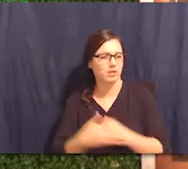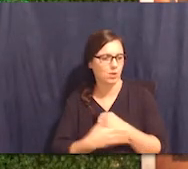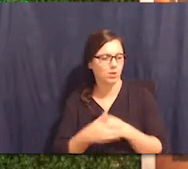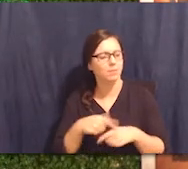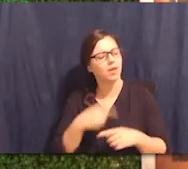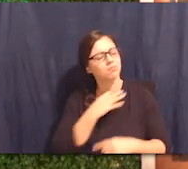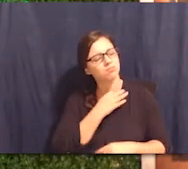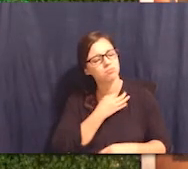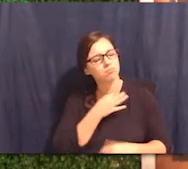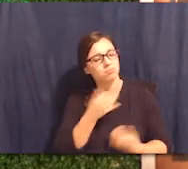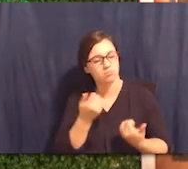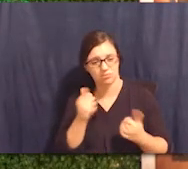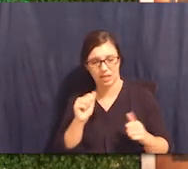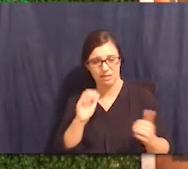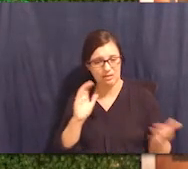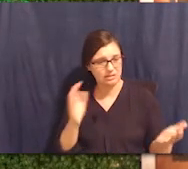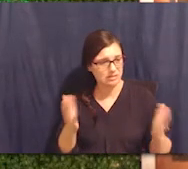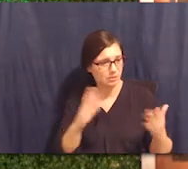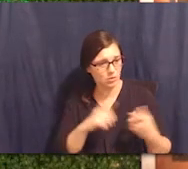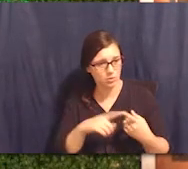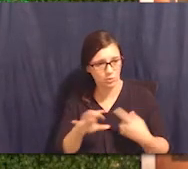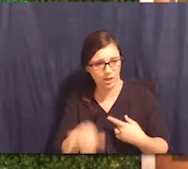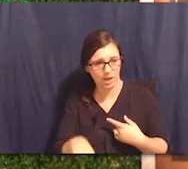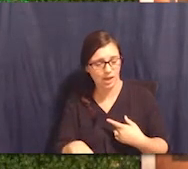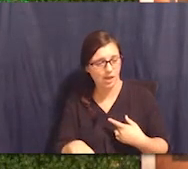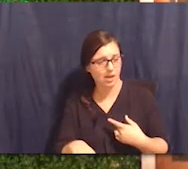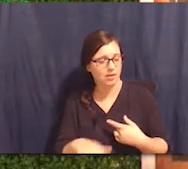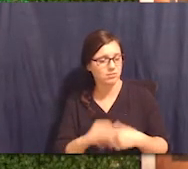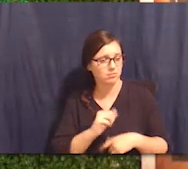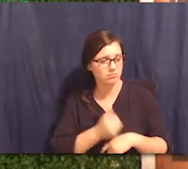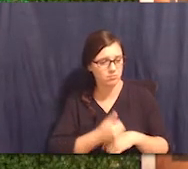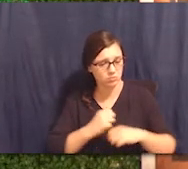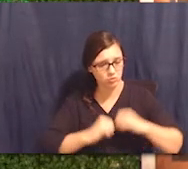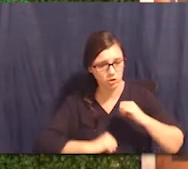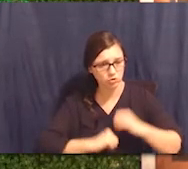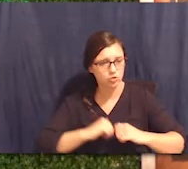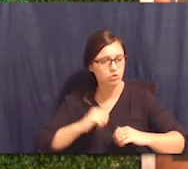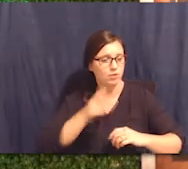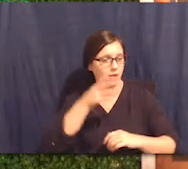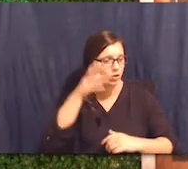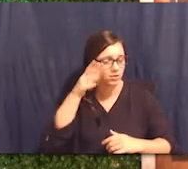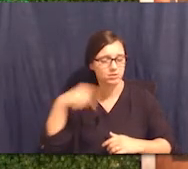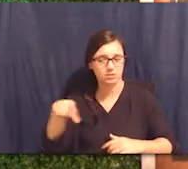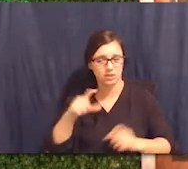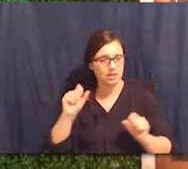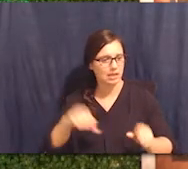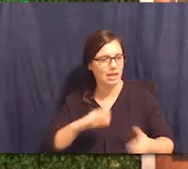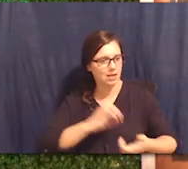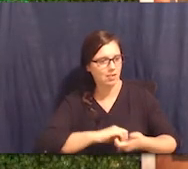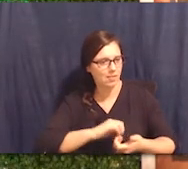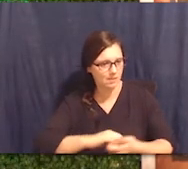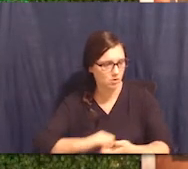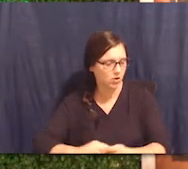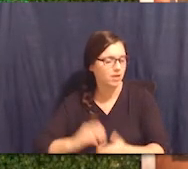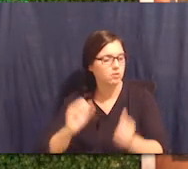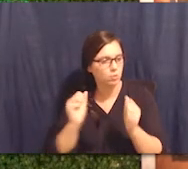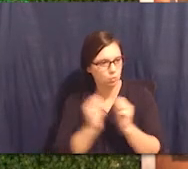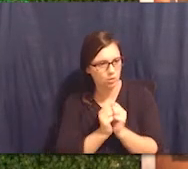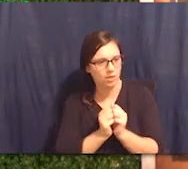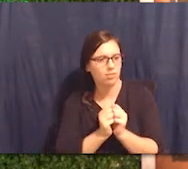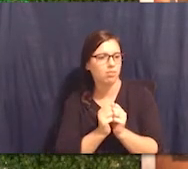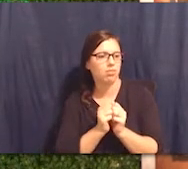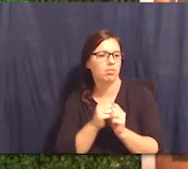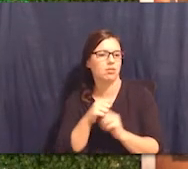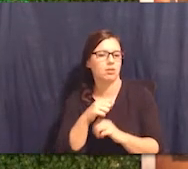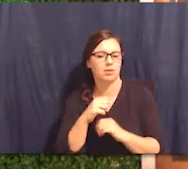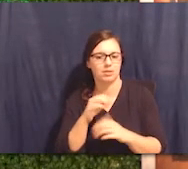there's anything that is similar to that makeup that where parents are able to collaborate with